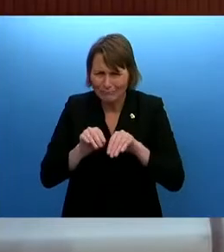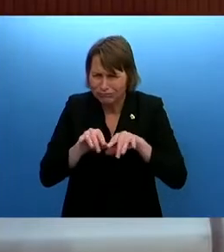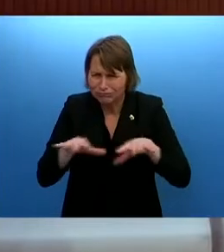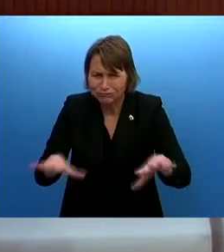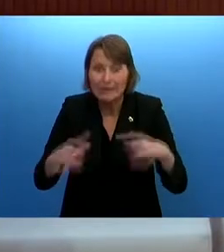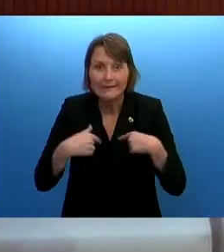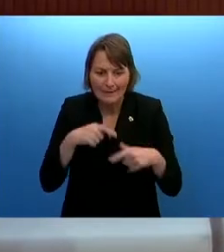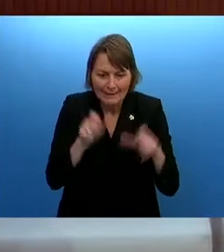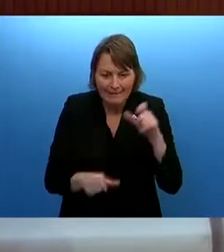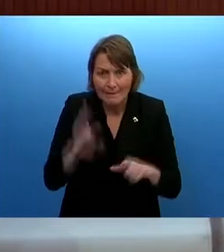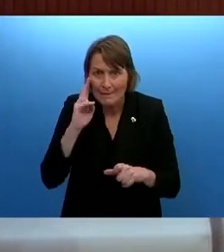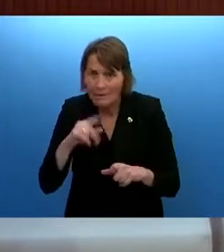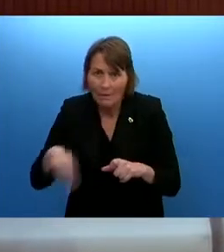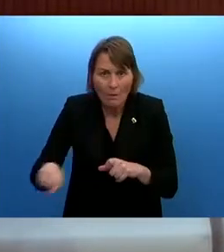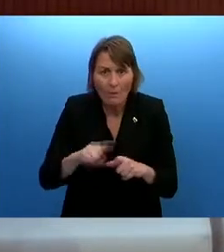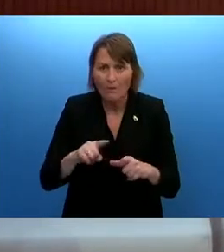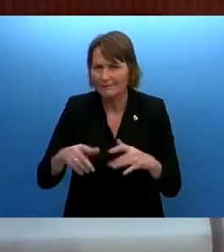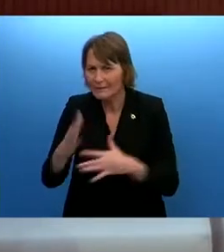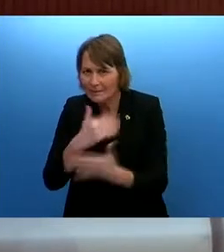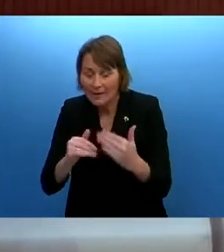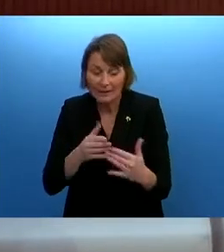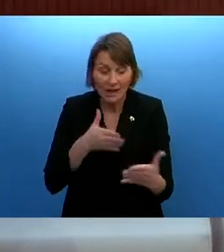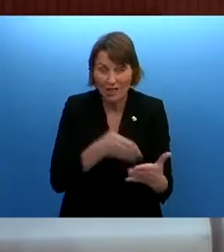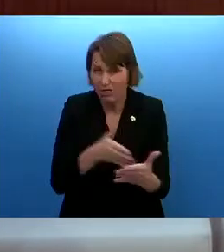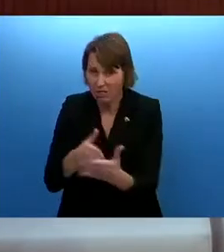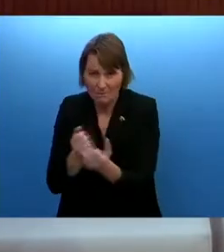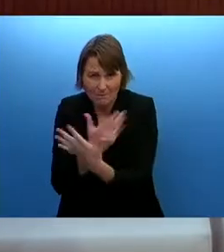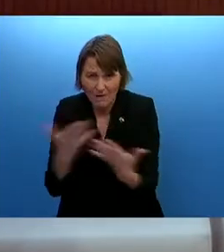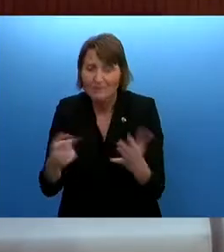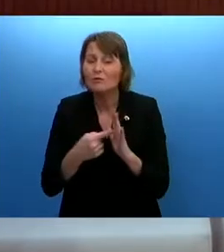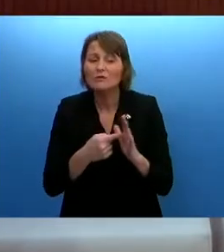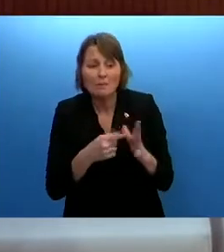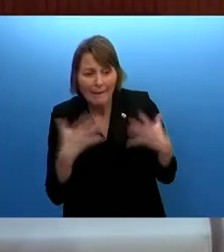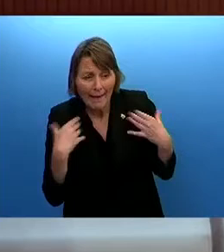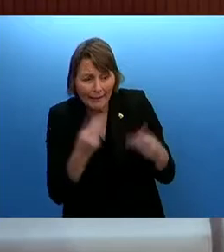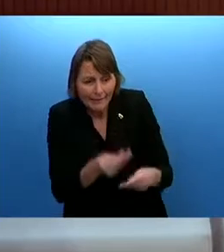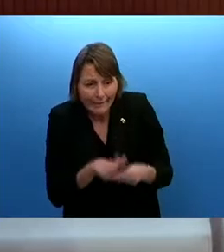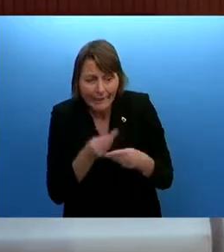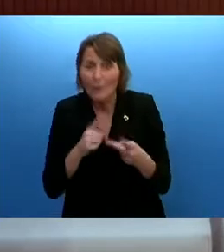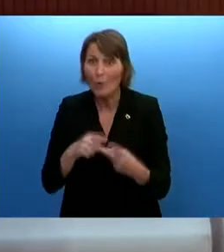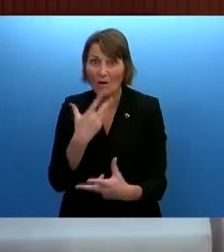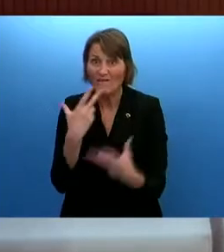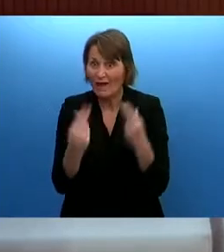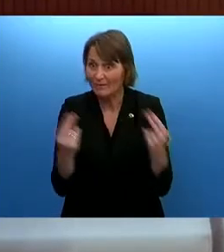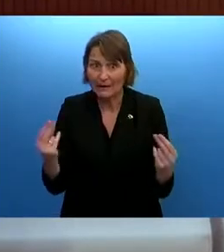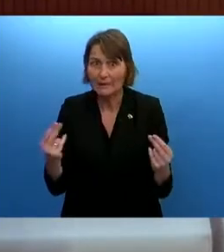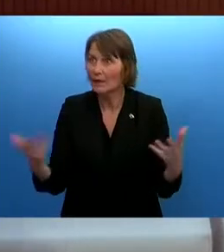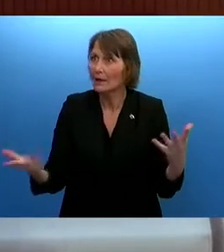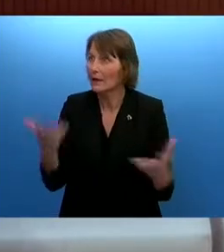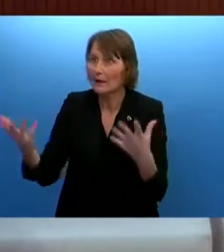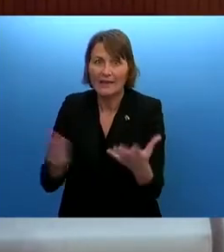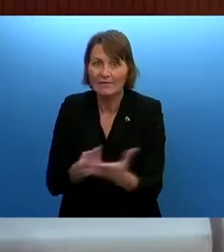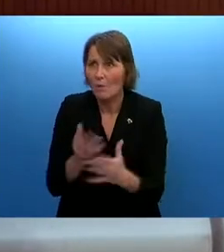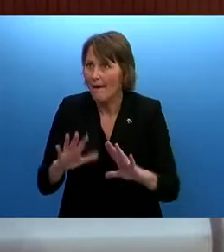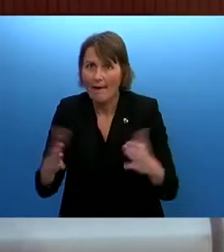said, affecting their ability to access related healthcare and services, including vaccinations. Full inclusion